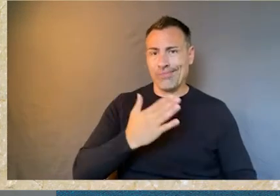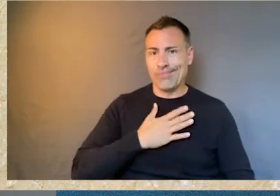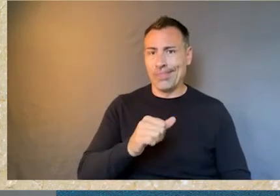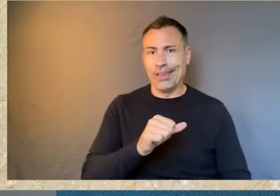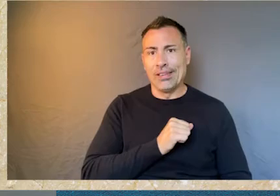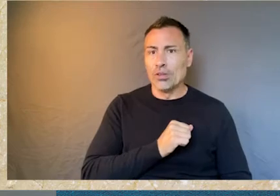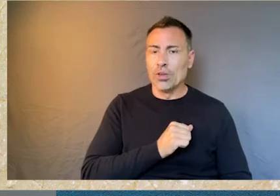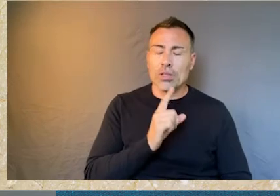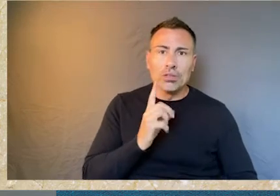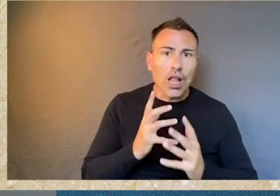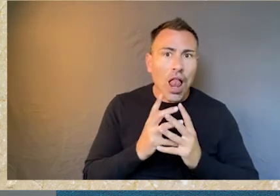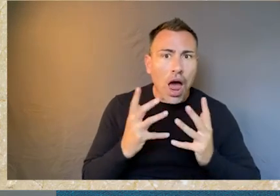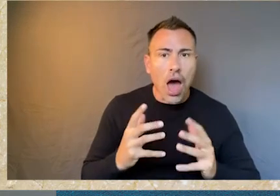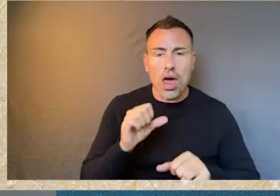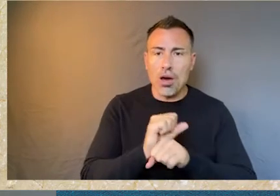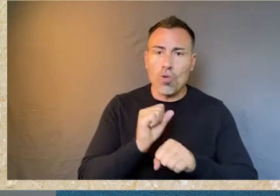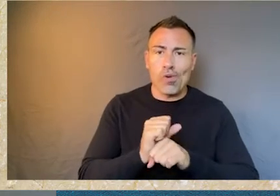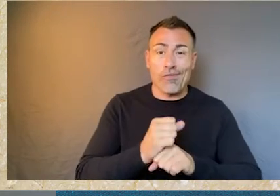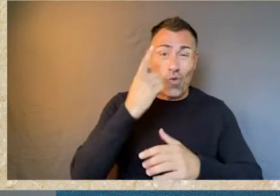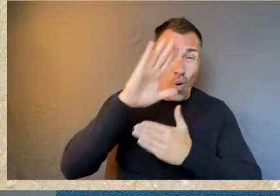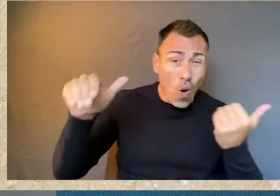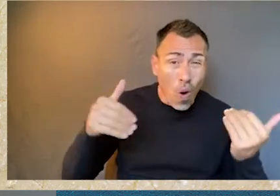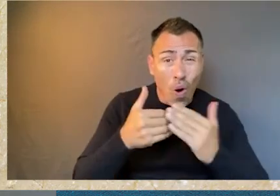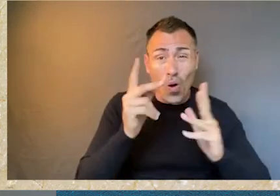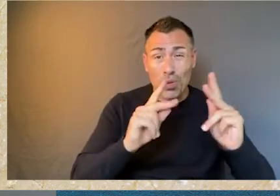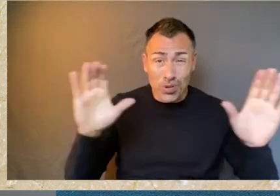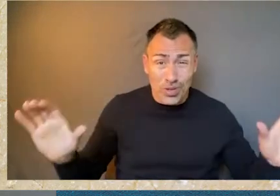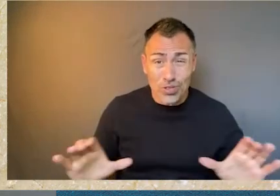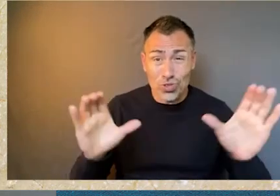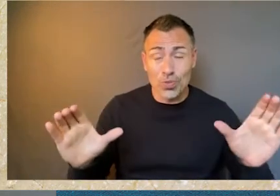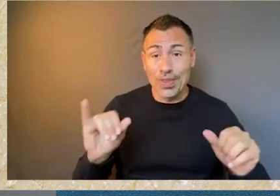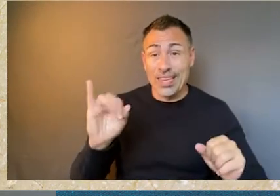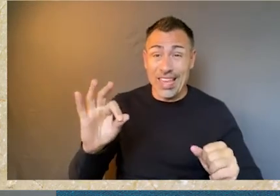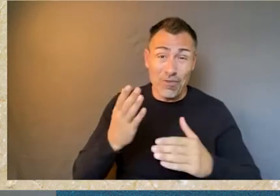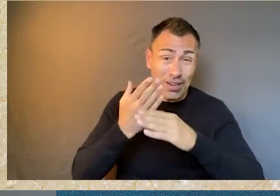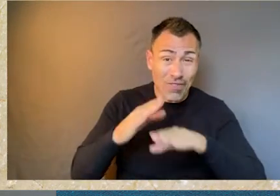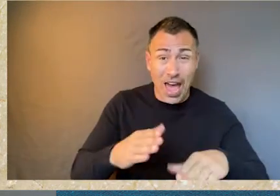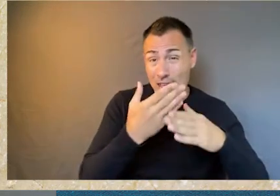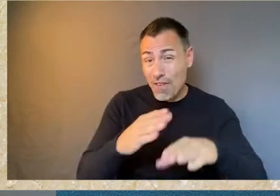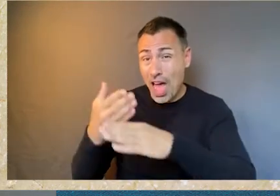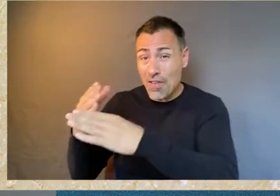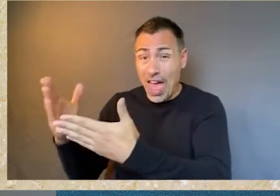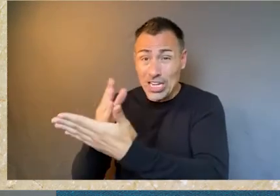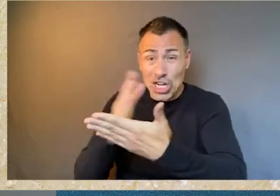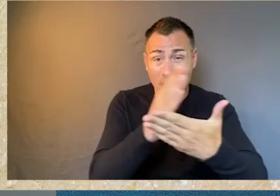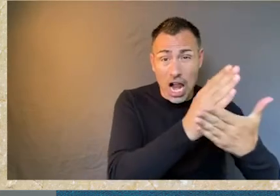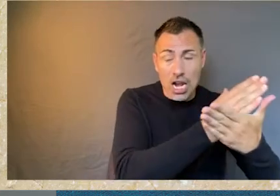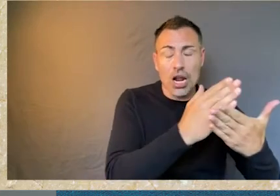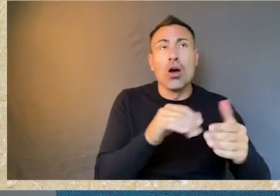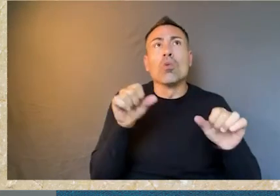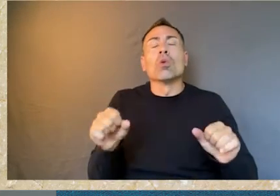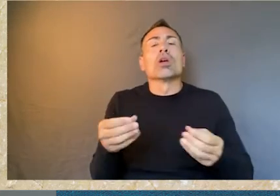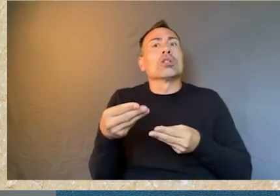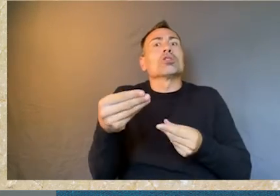much work for everyone to do. If we all did one piece and shared it, we would solve so many problems instead of